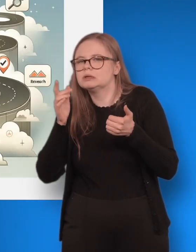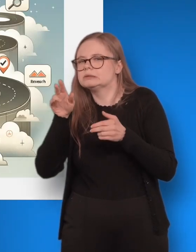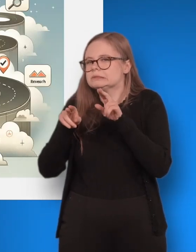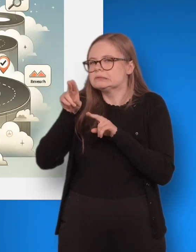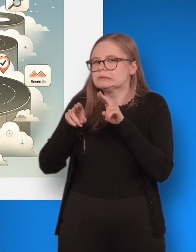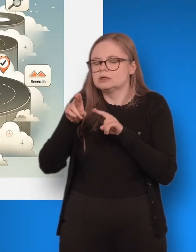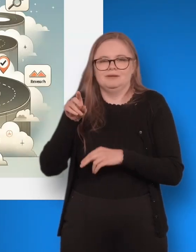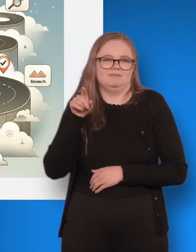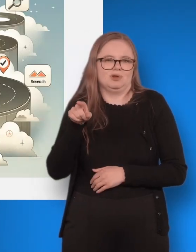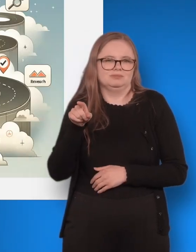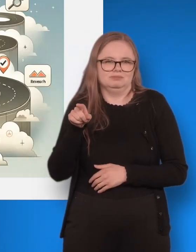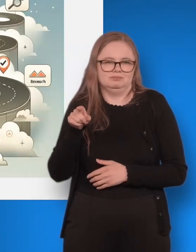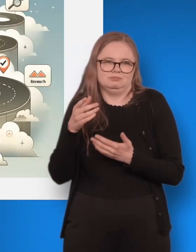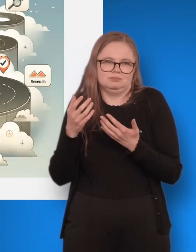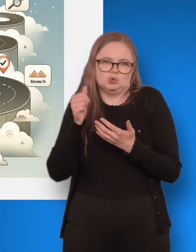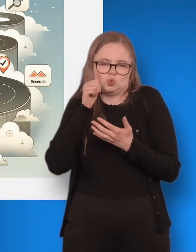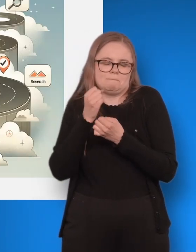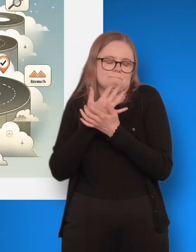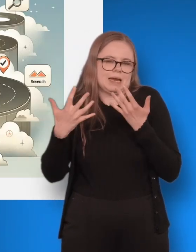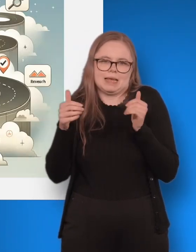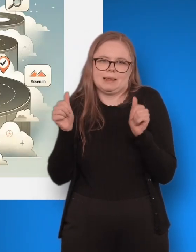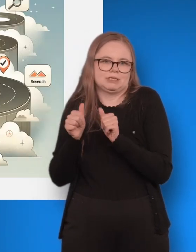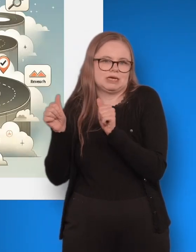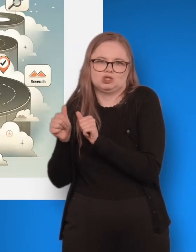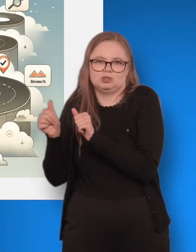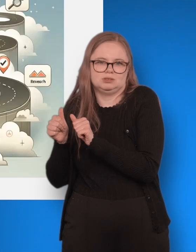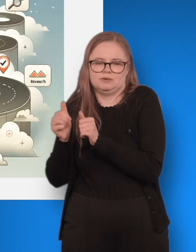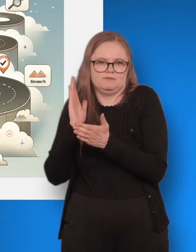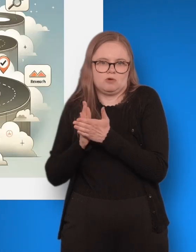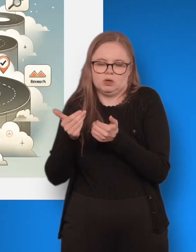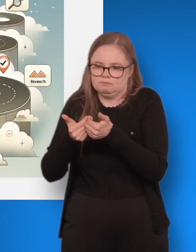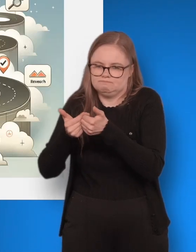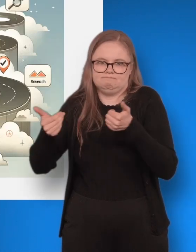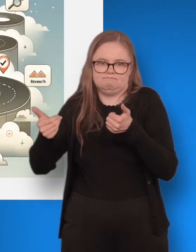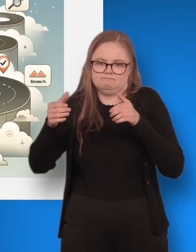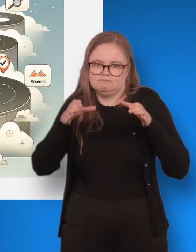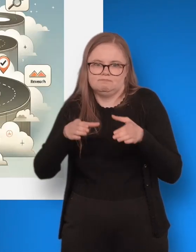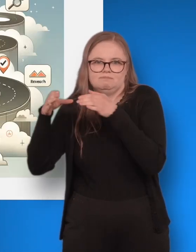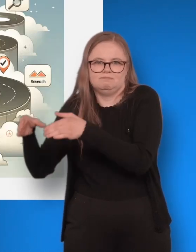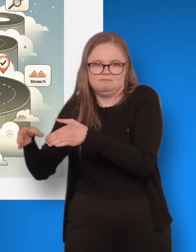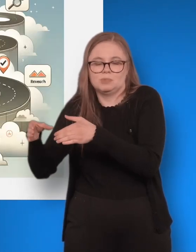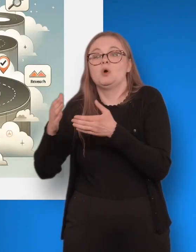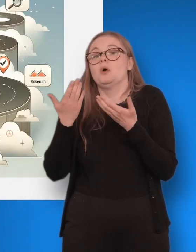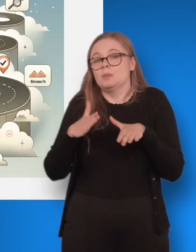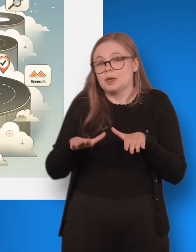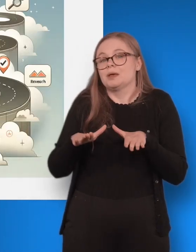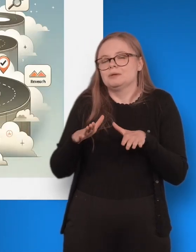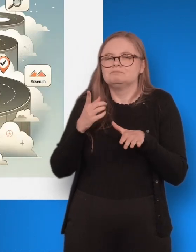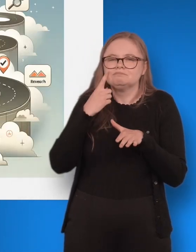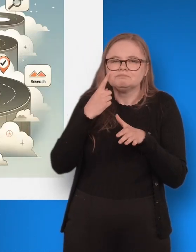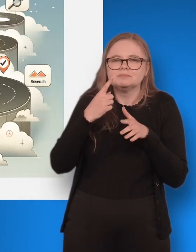this approach has many limitations, obviously. So we have looked at diversity in a very